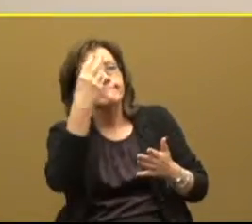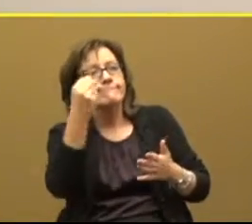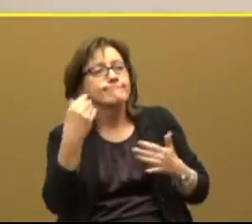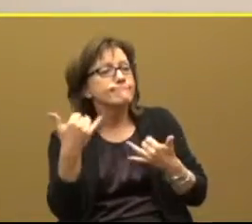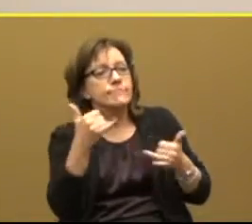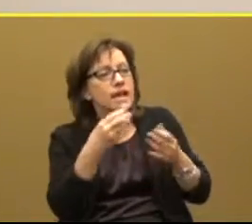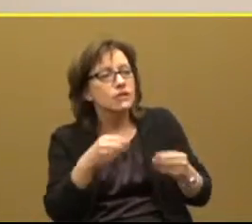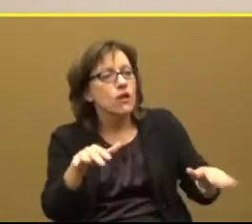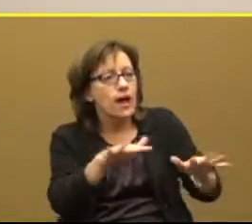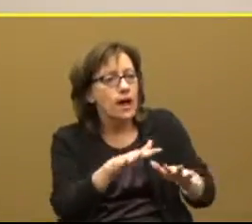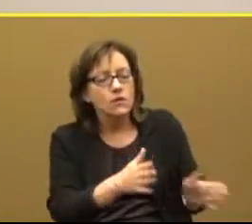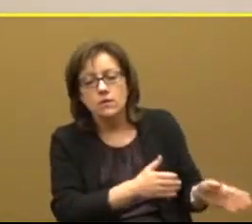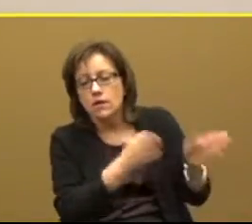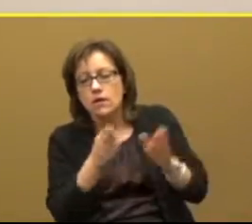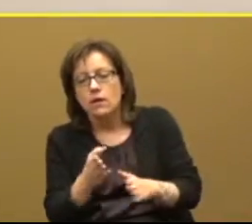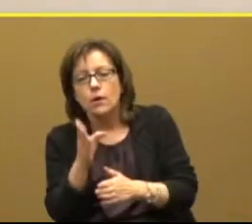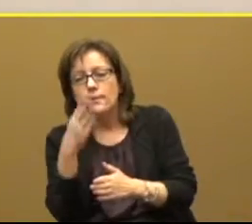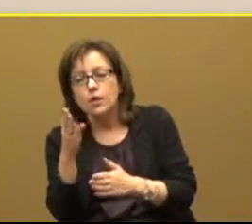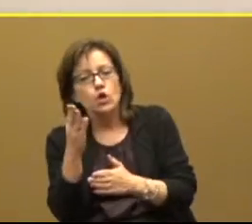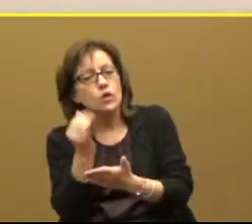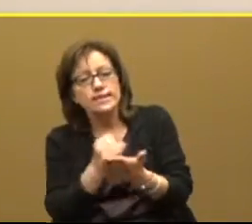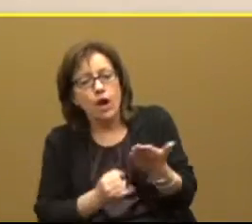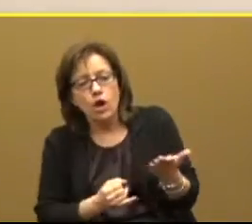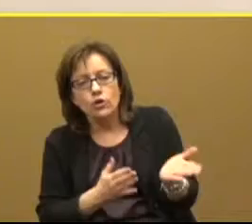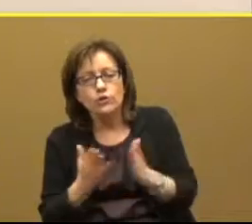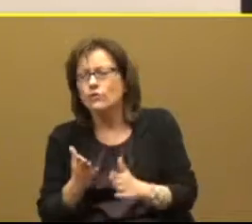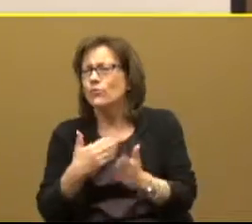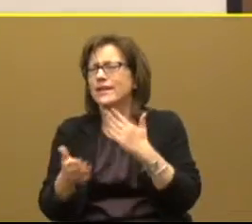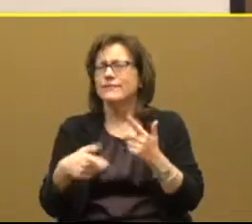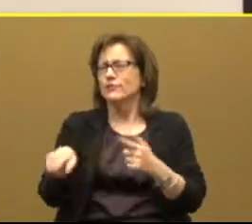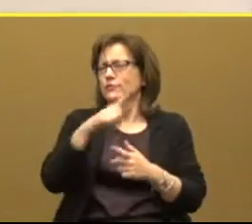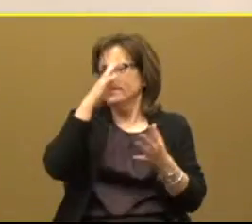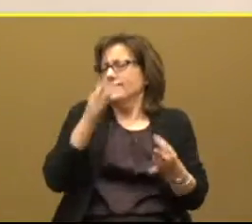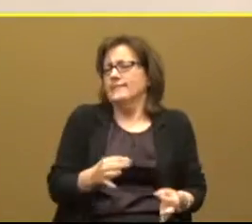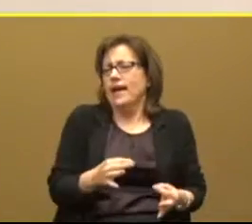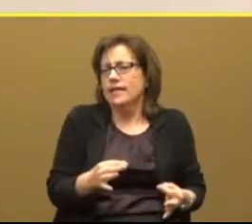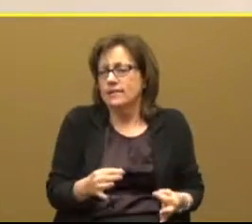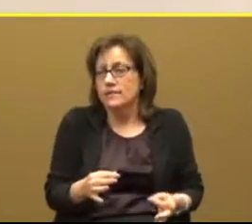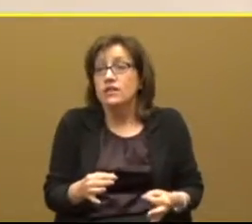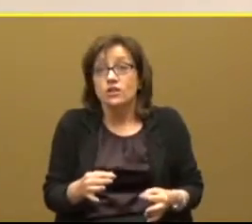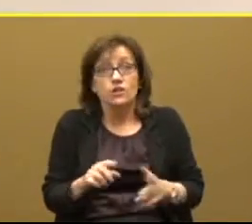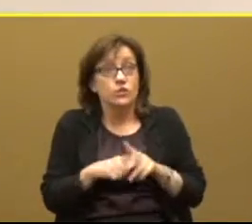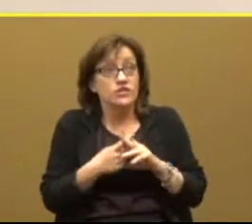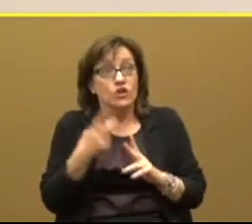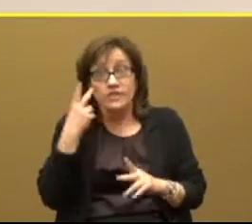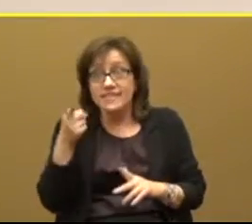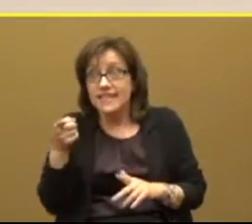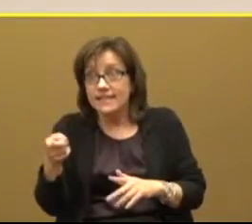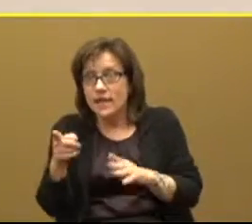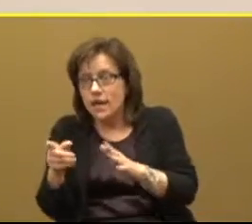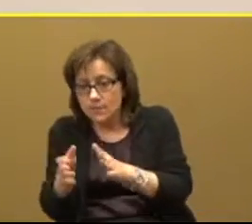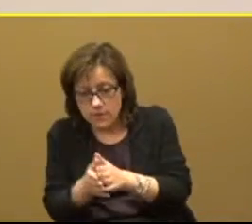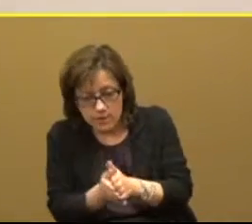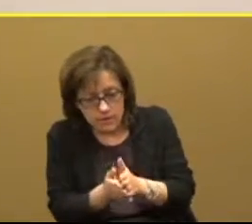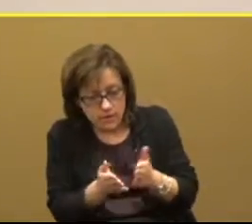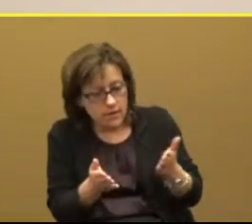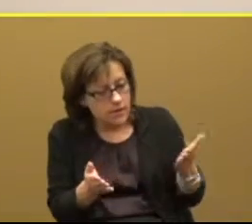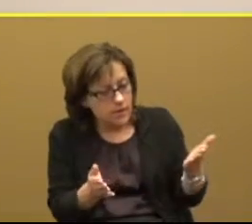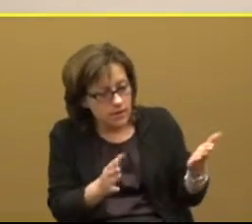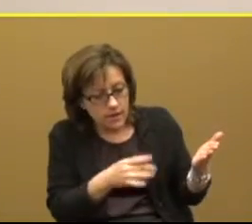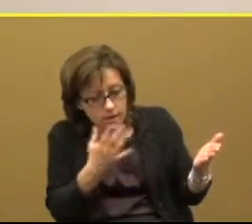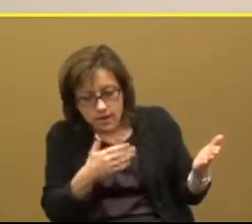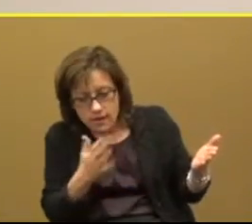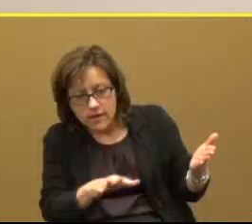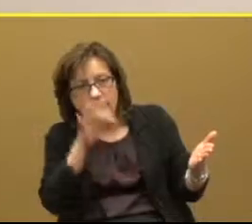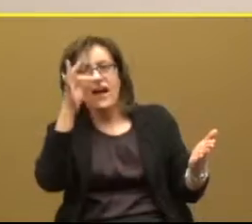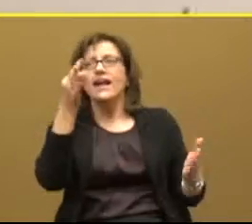and blue is art, or whatever you're going to do. You're going to start to see them be able to go inside their book to be able to find their items.